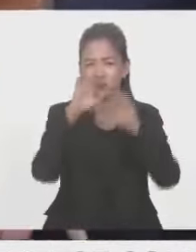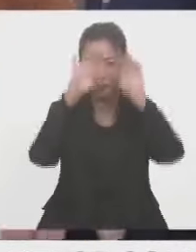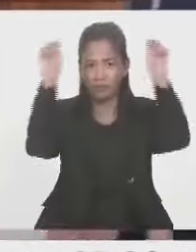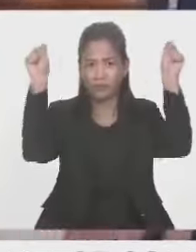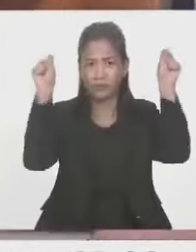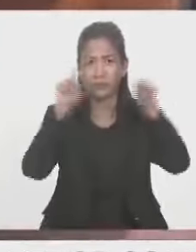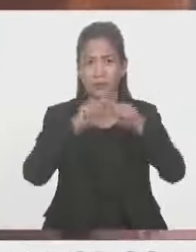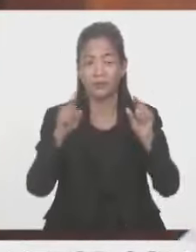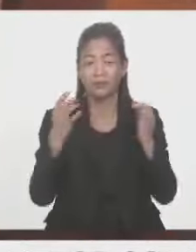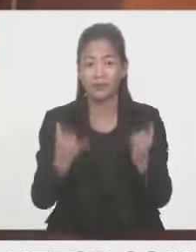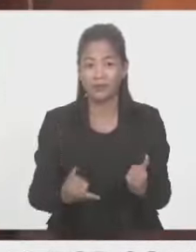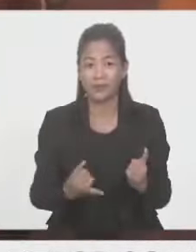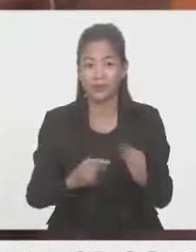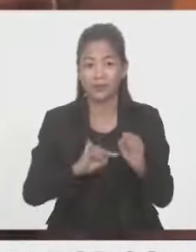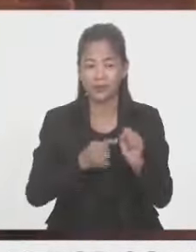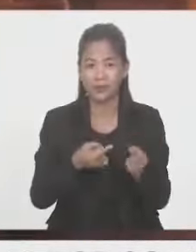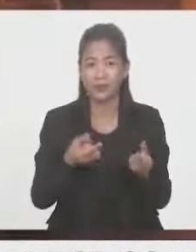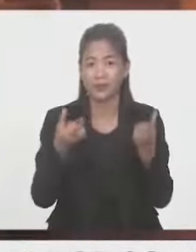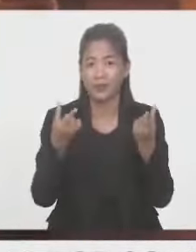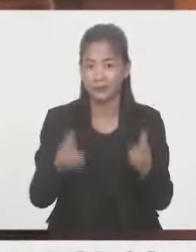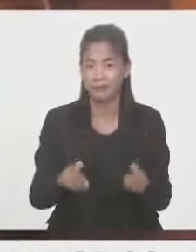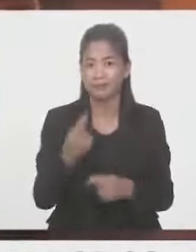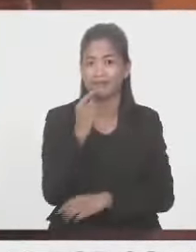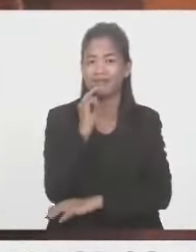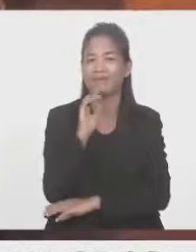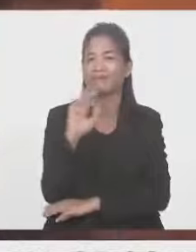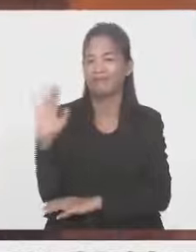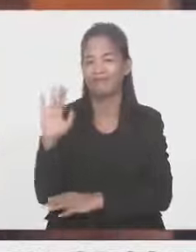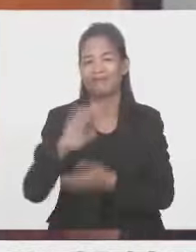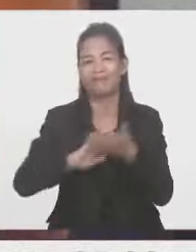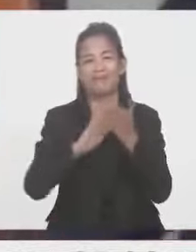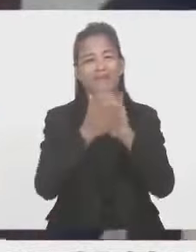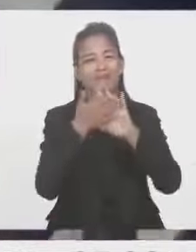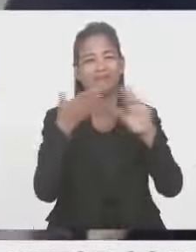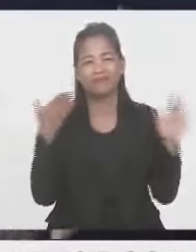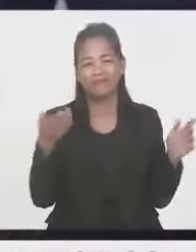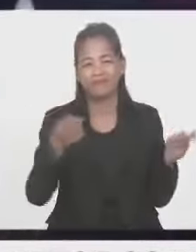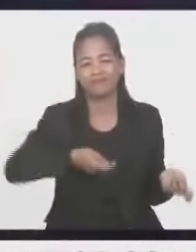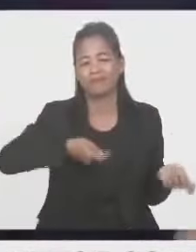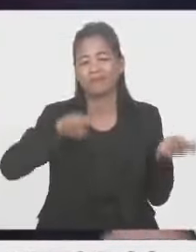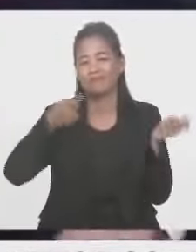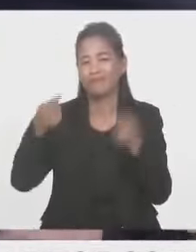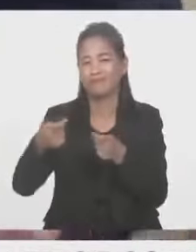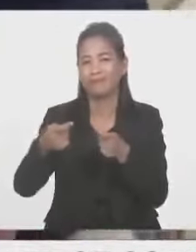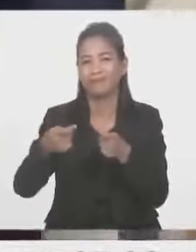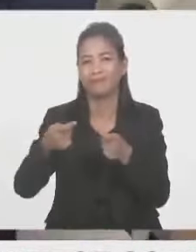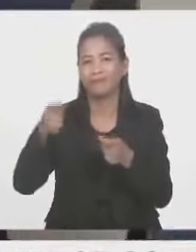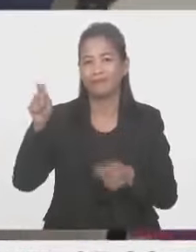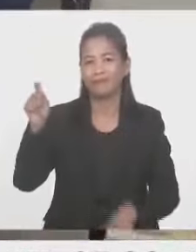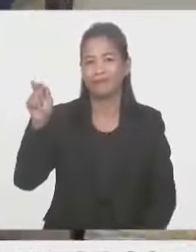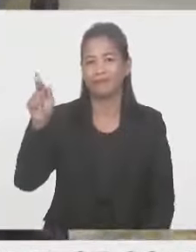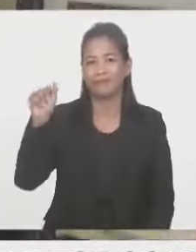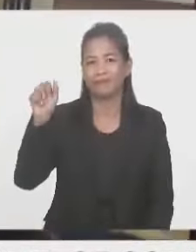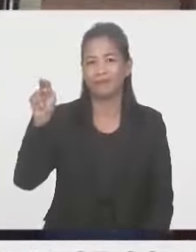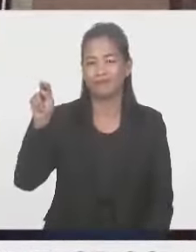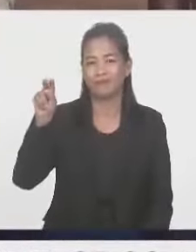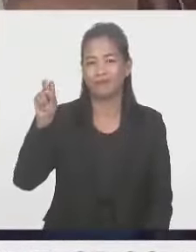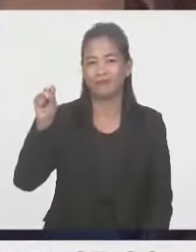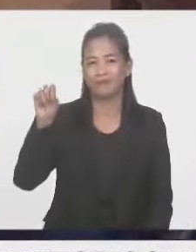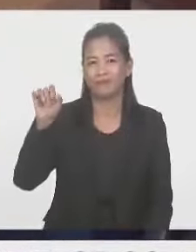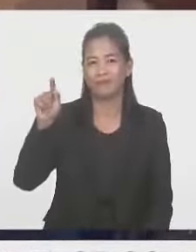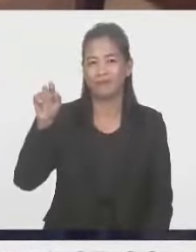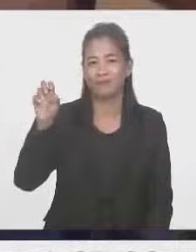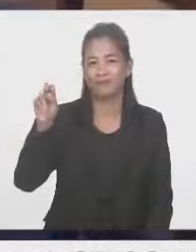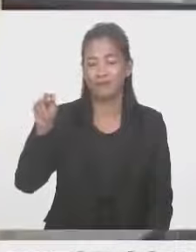bilang simula ng pagtupad ng kanilang pangako ng mapayapang transisyon, sinabi ni Biden na nakatanaw ang kanyang administrasyon